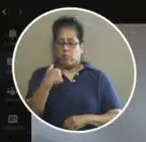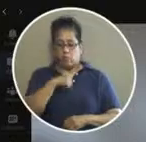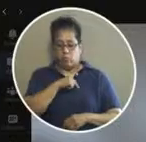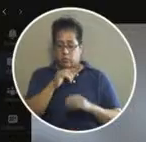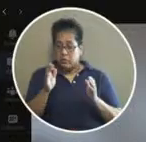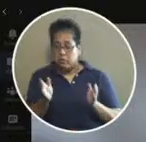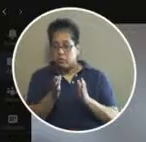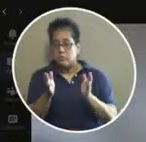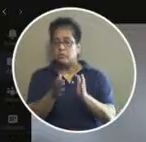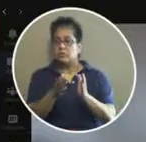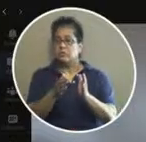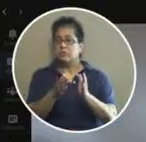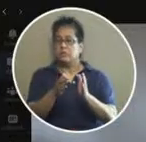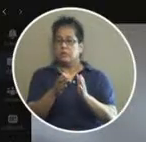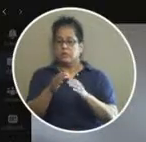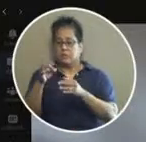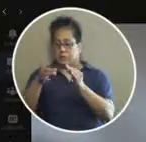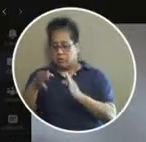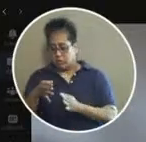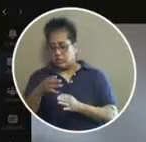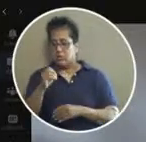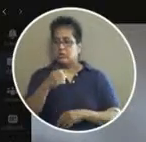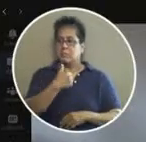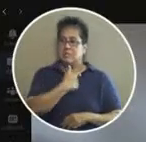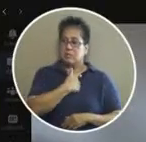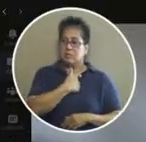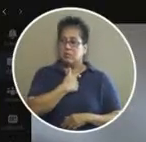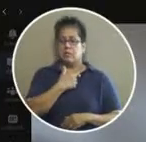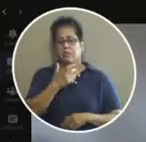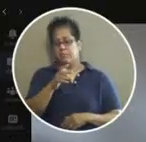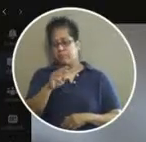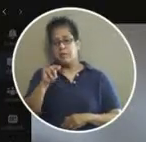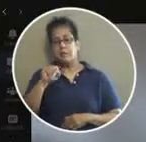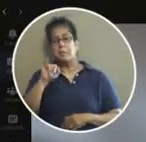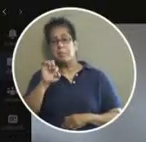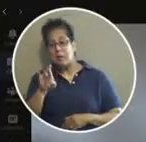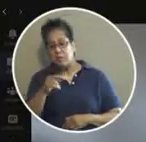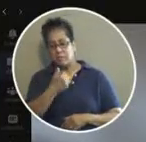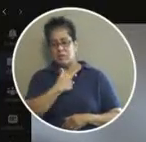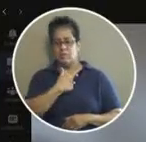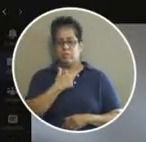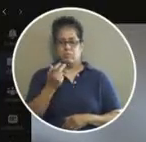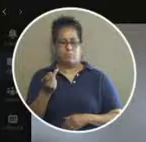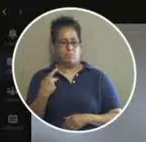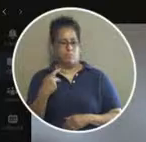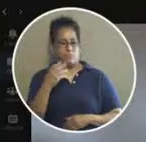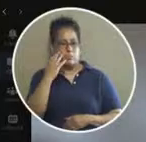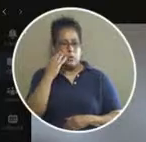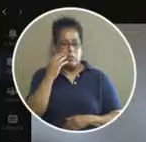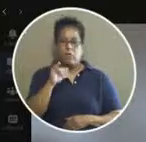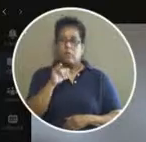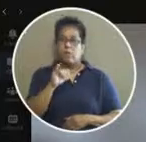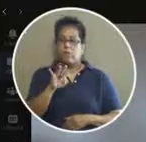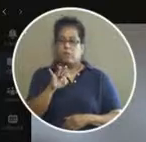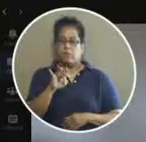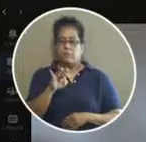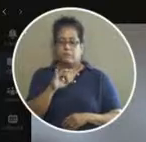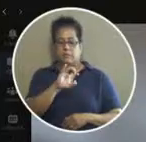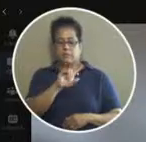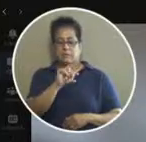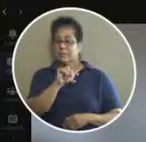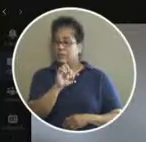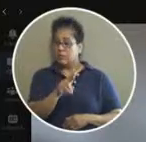encouraging, both the judge and I know that, the mayor and I know that if we take the big cluster